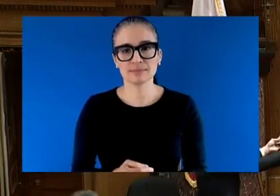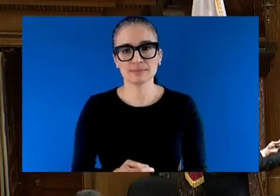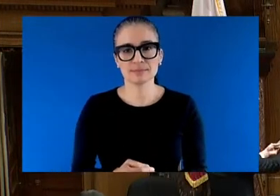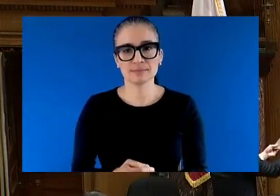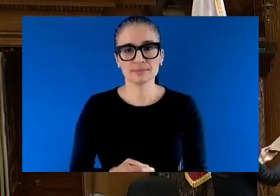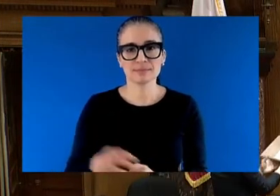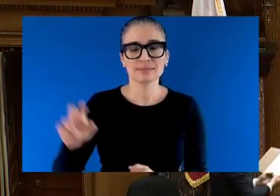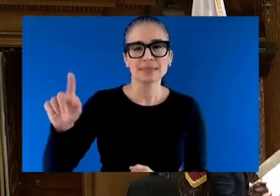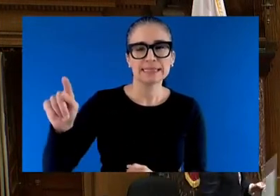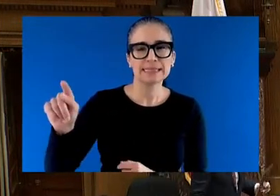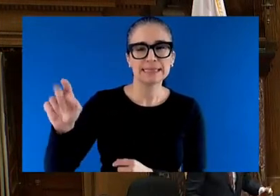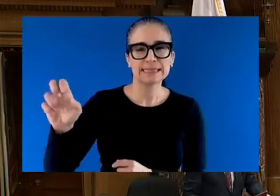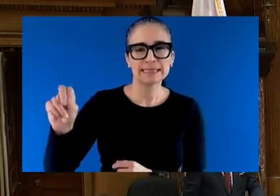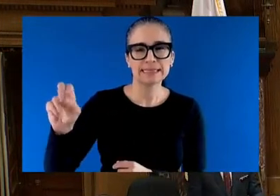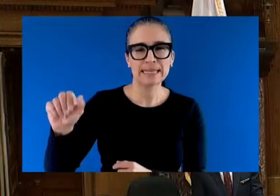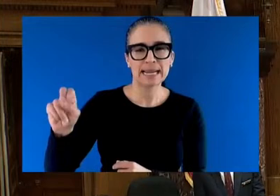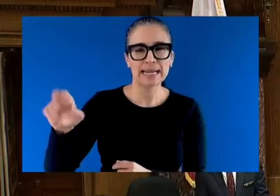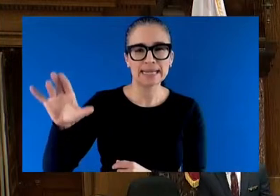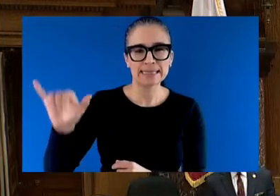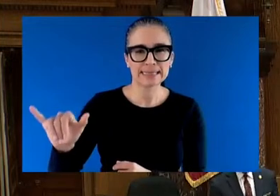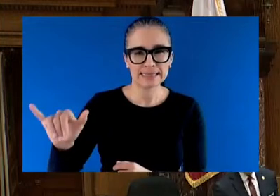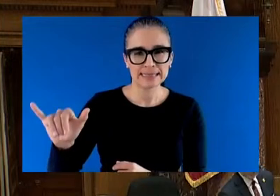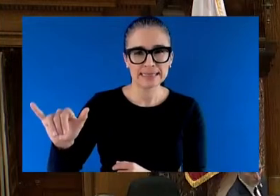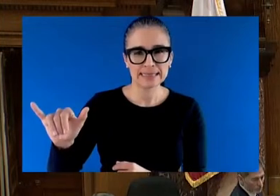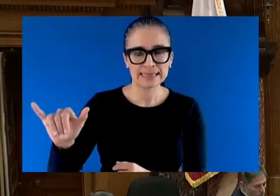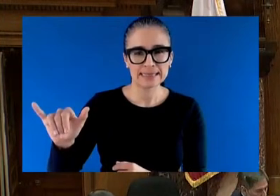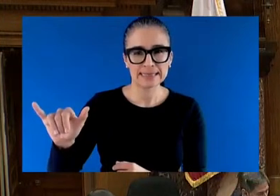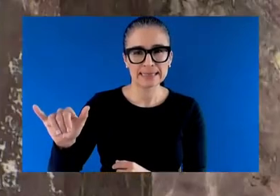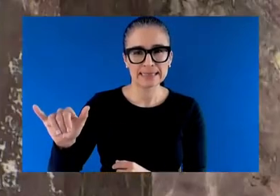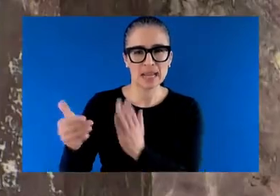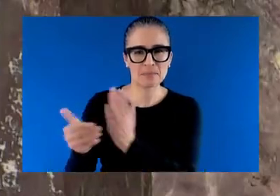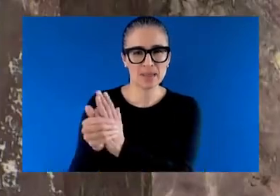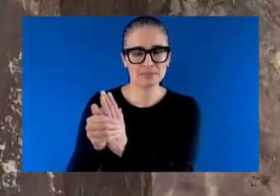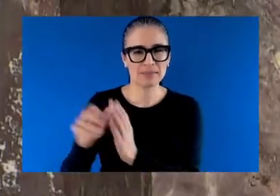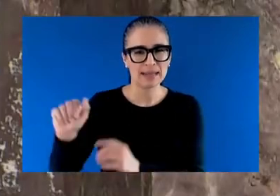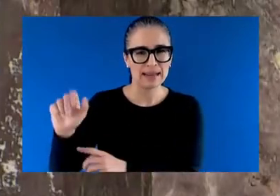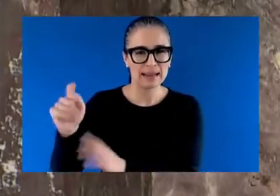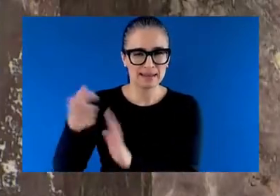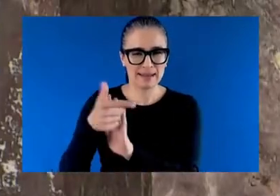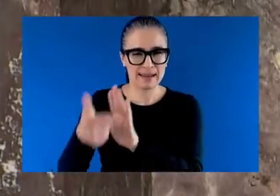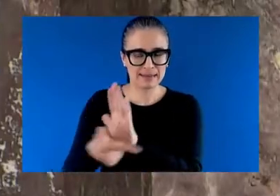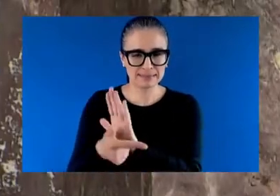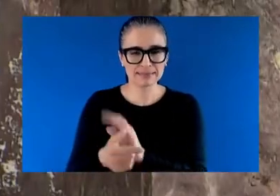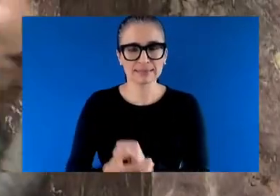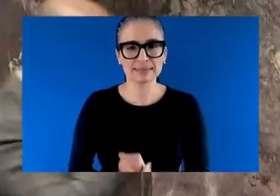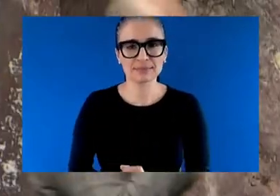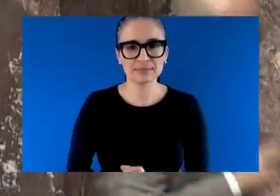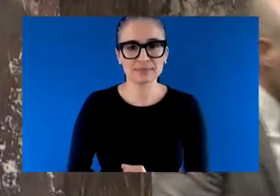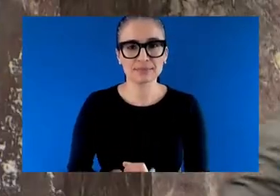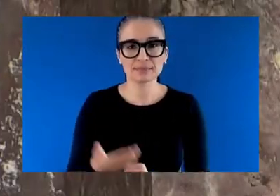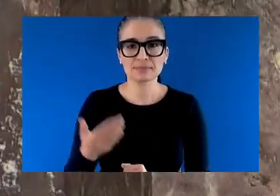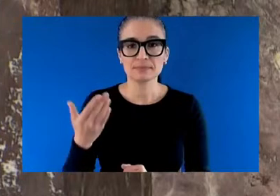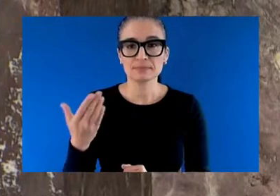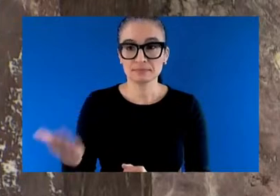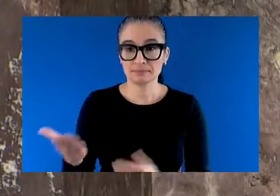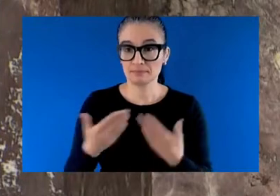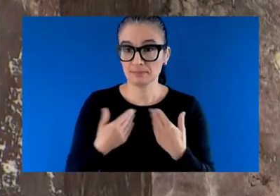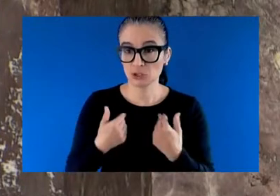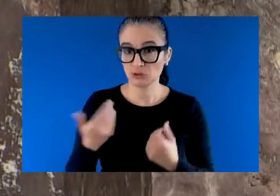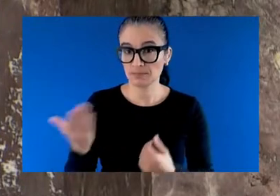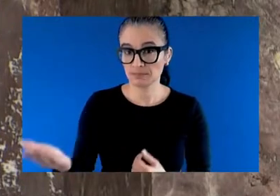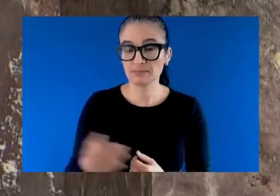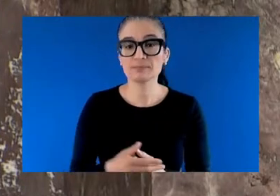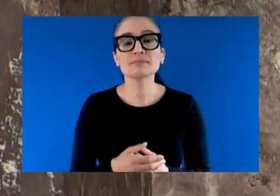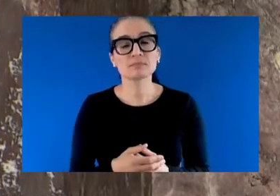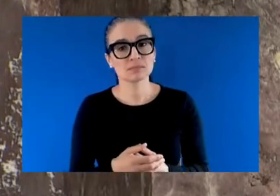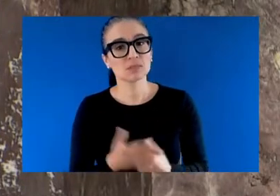to the Legislative Assembly. Minister. Thank you, Honourable Speaker. I move that the bill be introduced and read a first time now. Mr. Speaker, I am pleased to